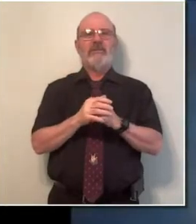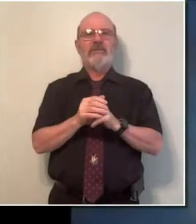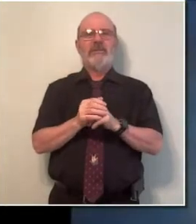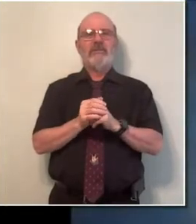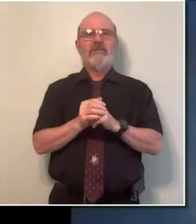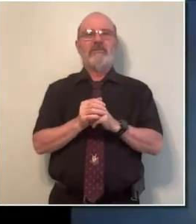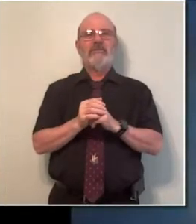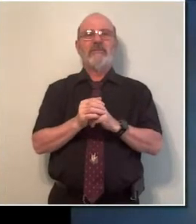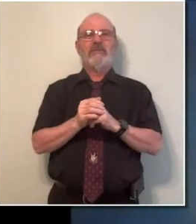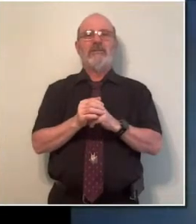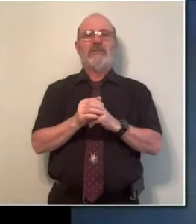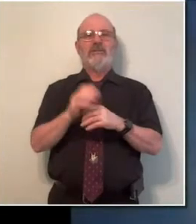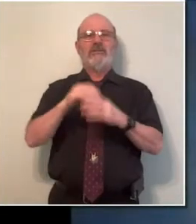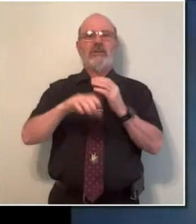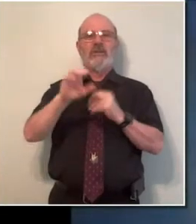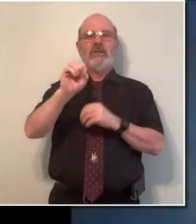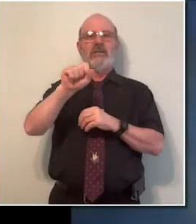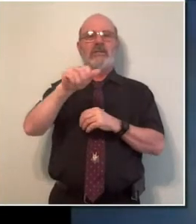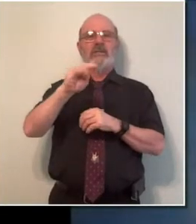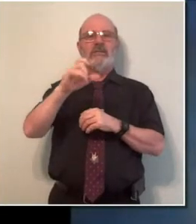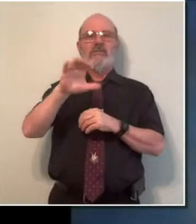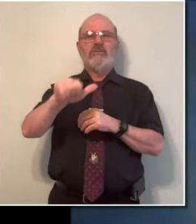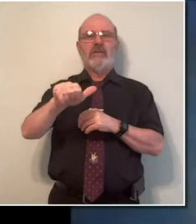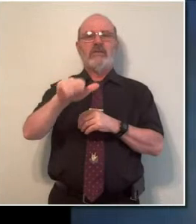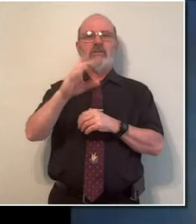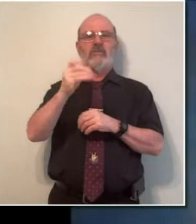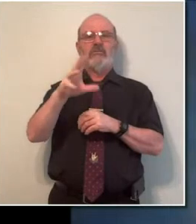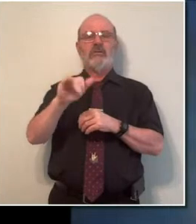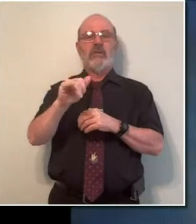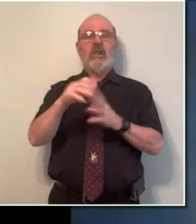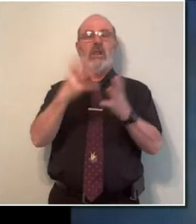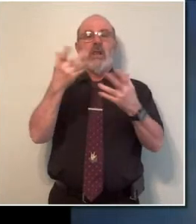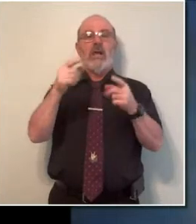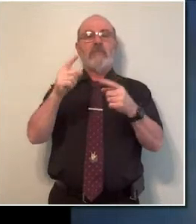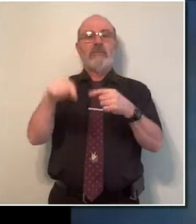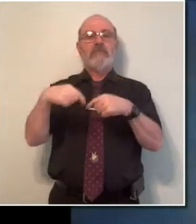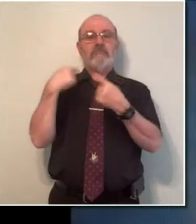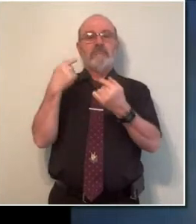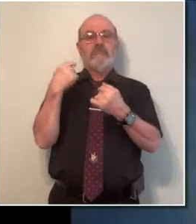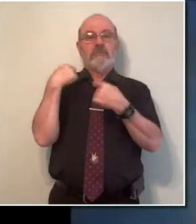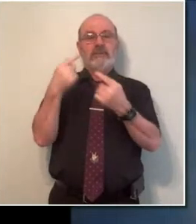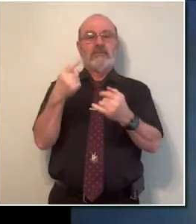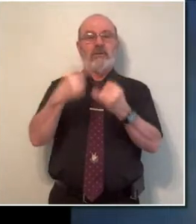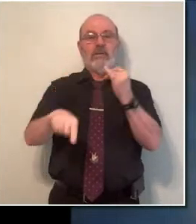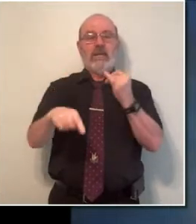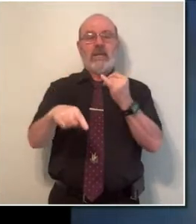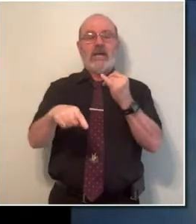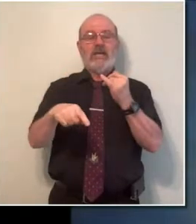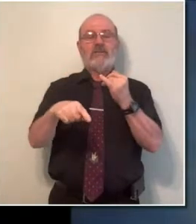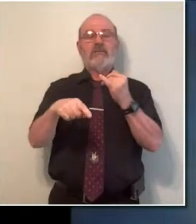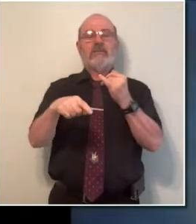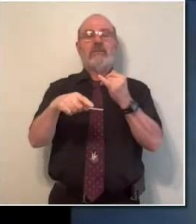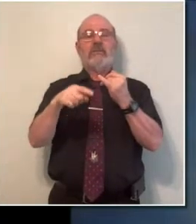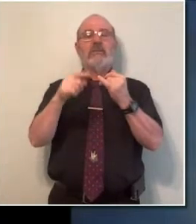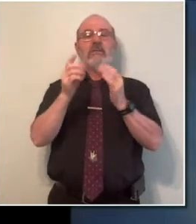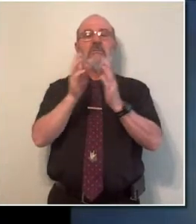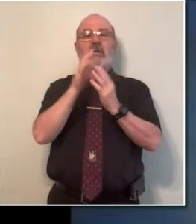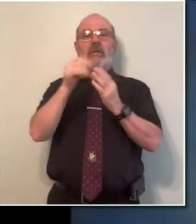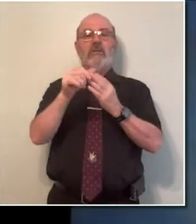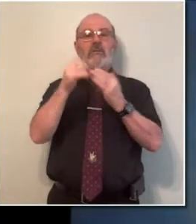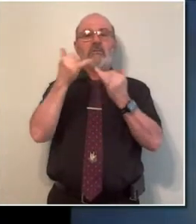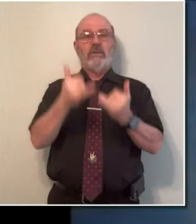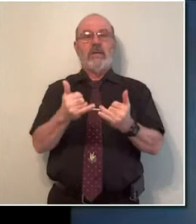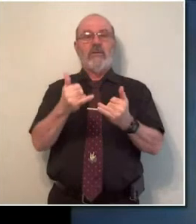they're in Santa Cruz. A lot has happened since our last prayer letter. We're now in our second trimester at Baptist International